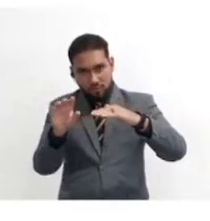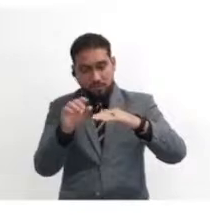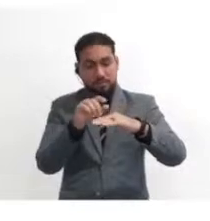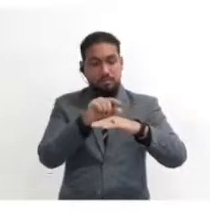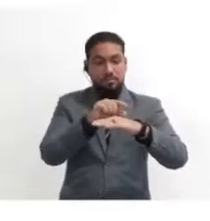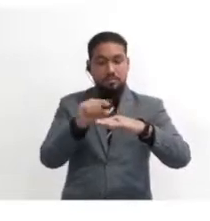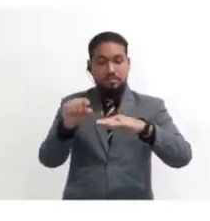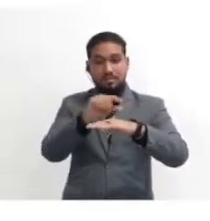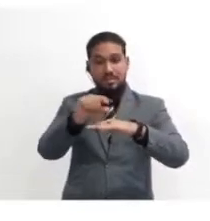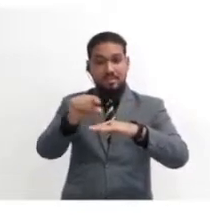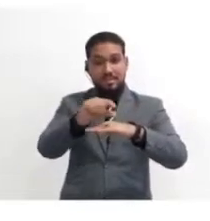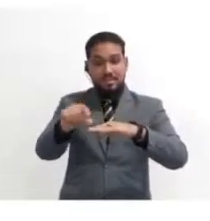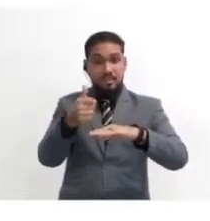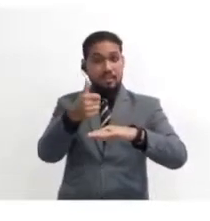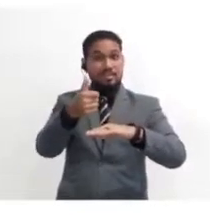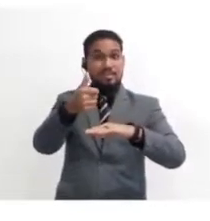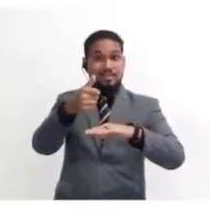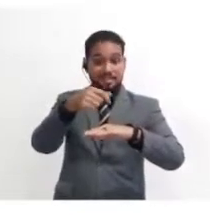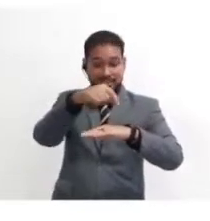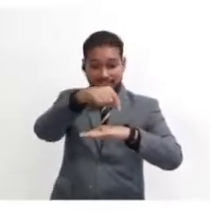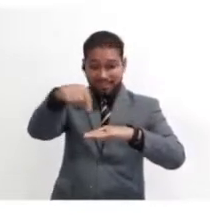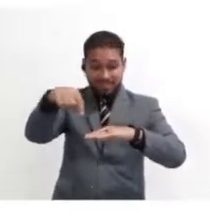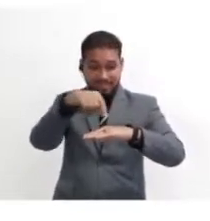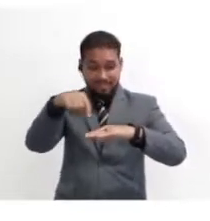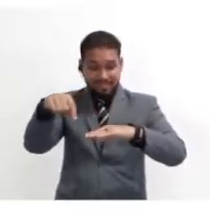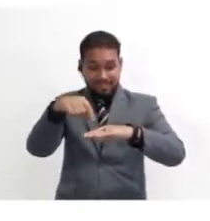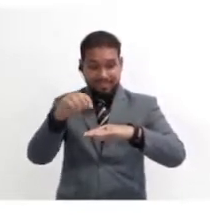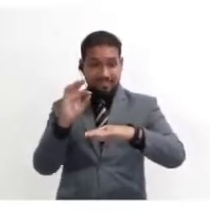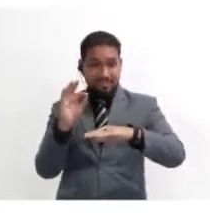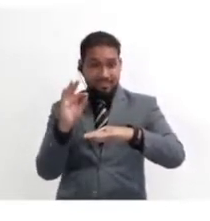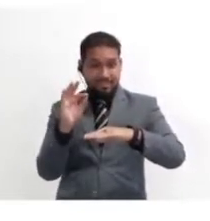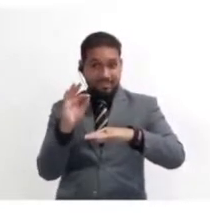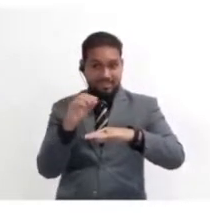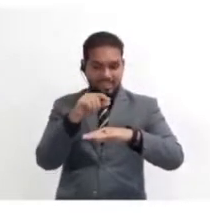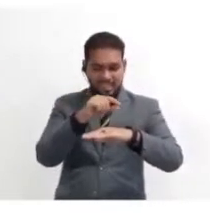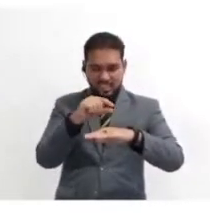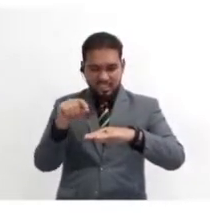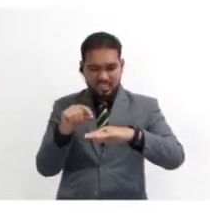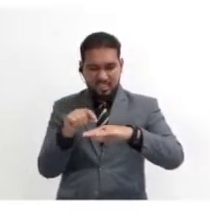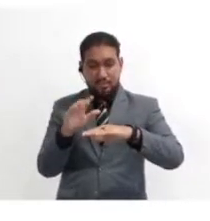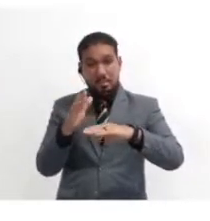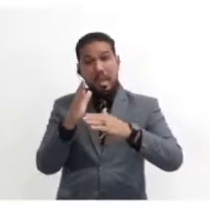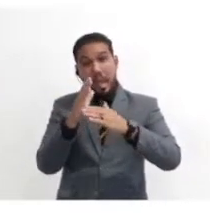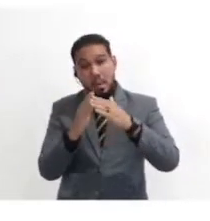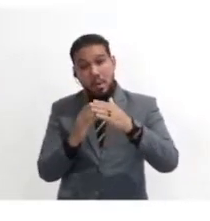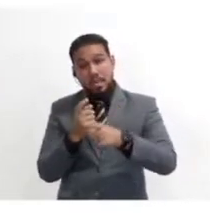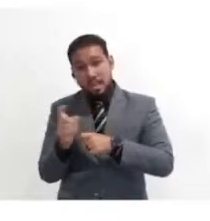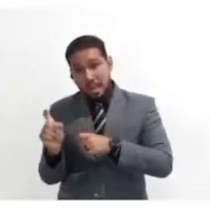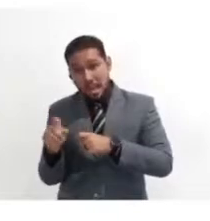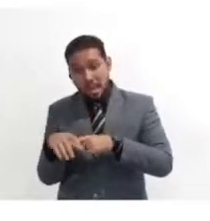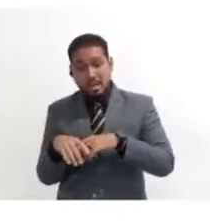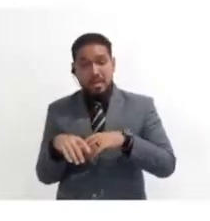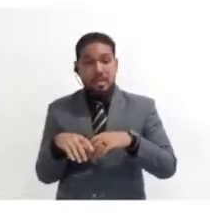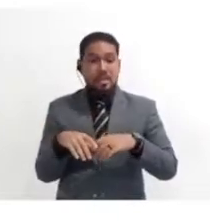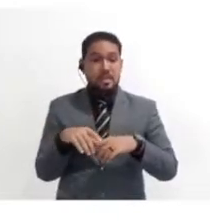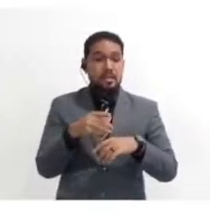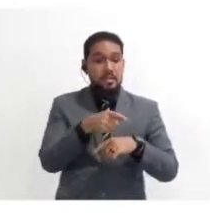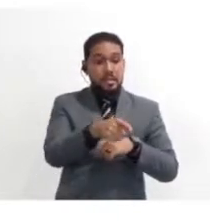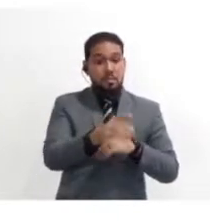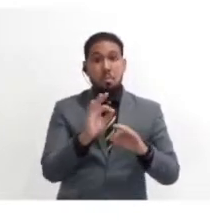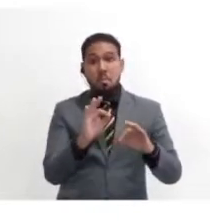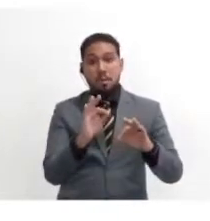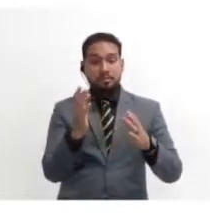many 100 starting parts, how many good parts come out. If you weren't at 99.9%, your process